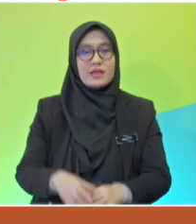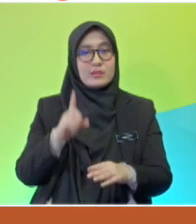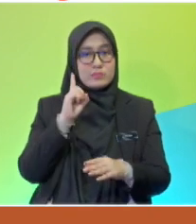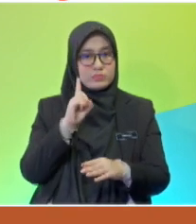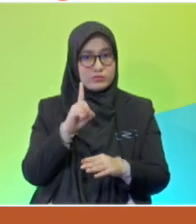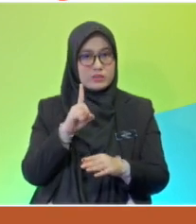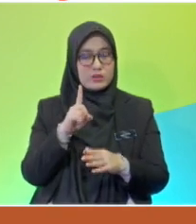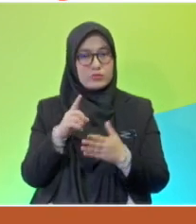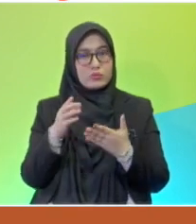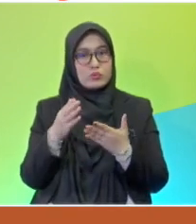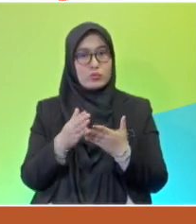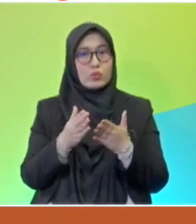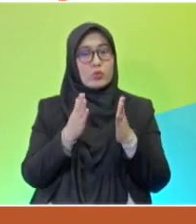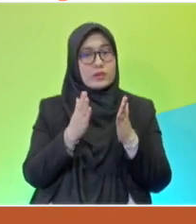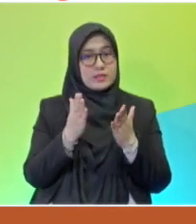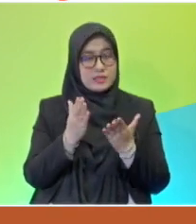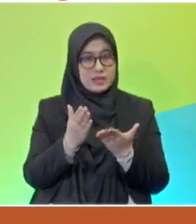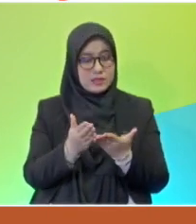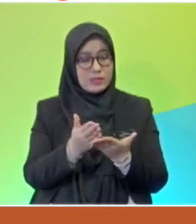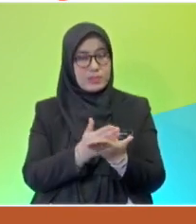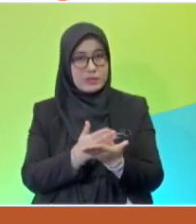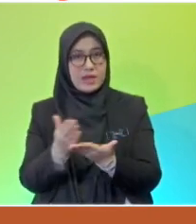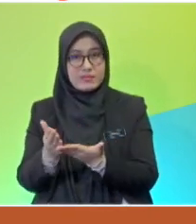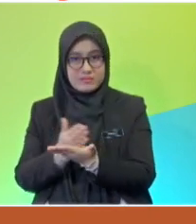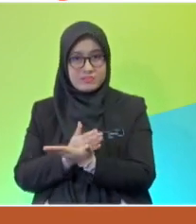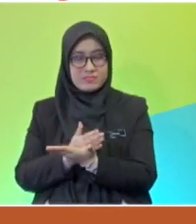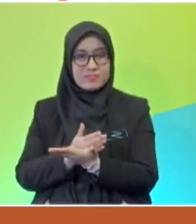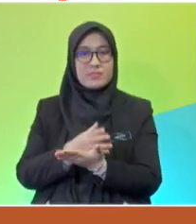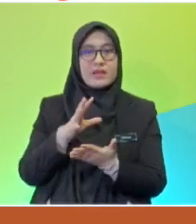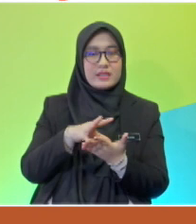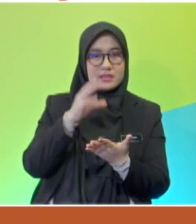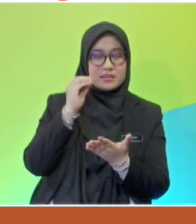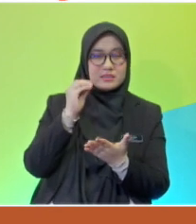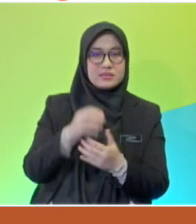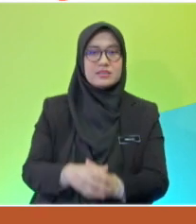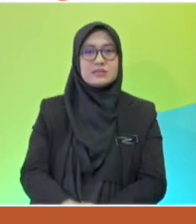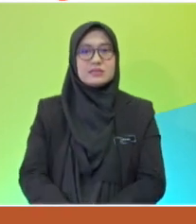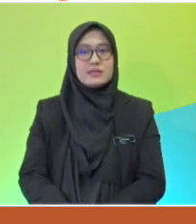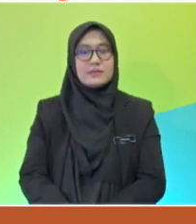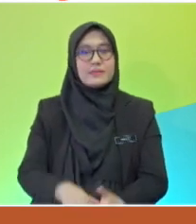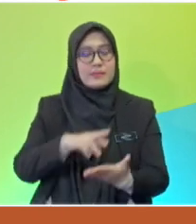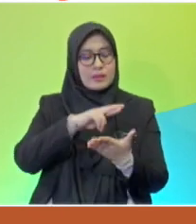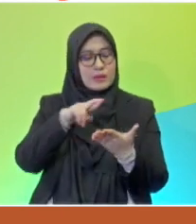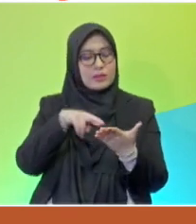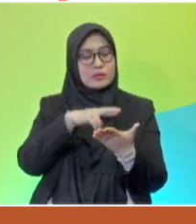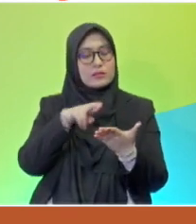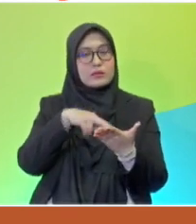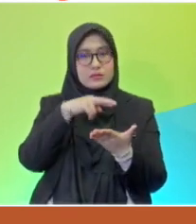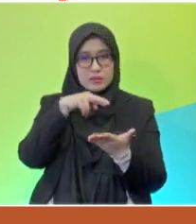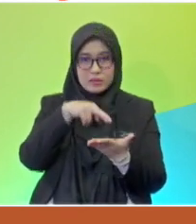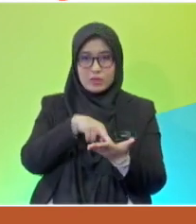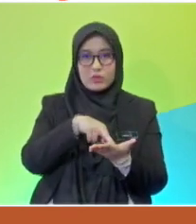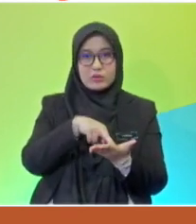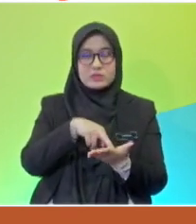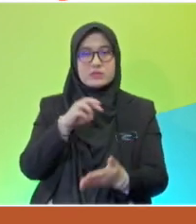an assessment method. You implement it, which is carrying out the lesson itself. Okay. And you record your pupils'